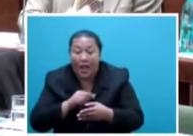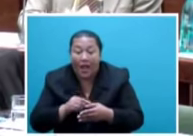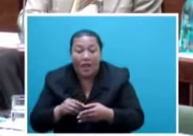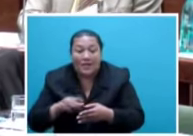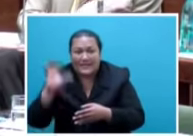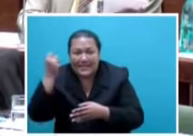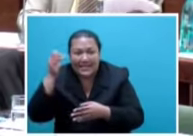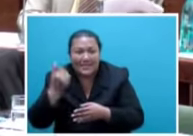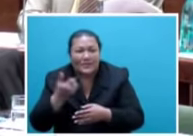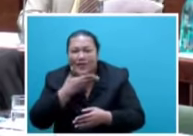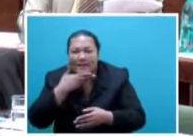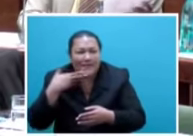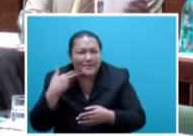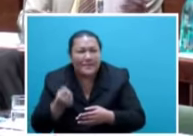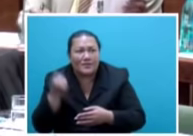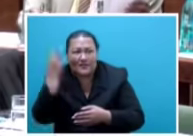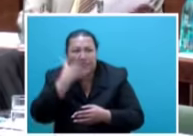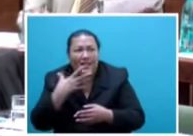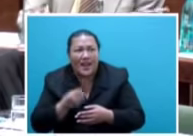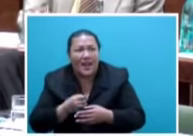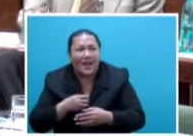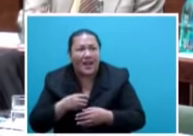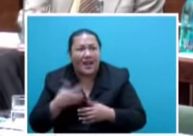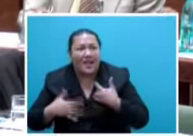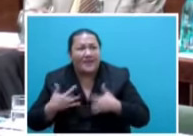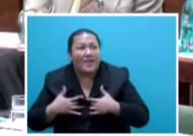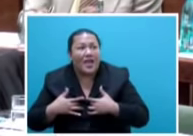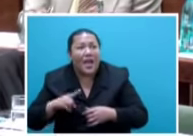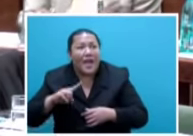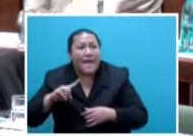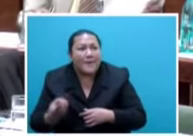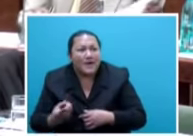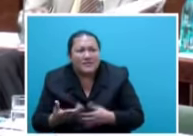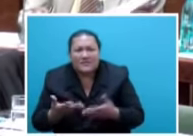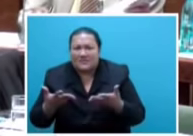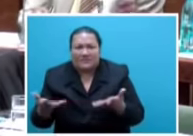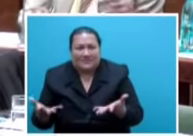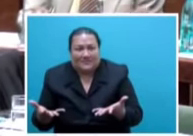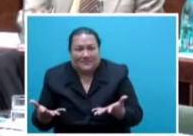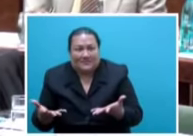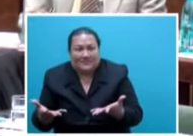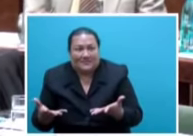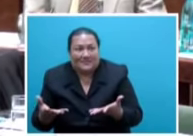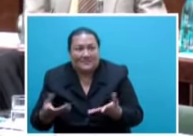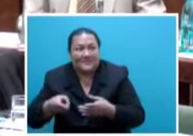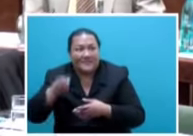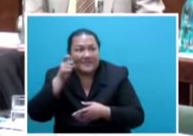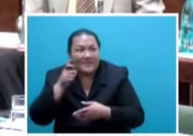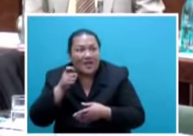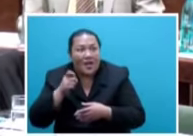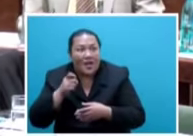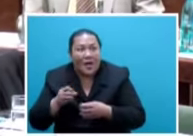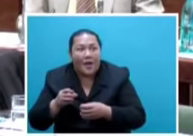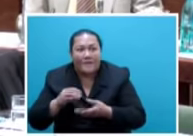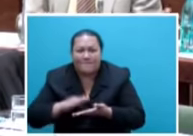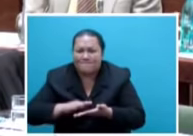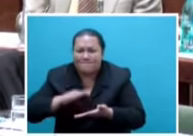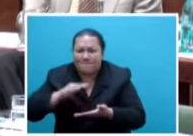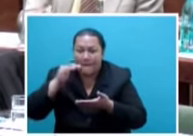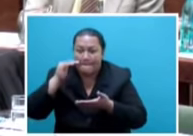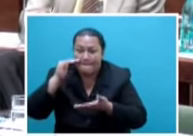money? The FNPF is being treated like a cash cow as domestic borrowing balloons this financial year by a maximum of $1.1